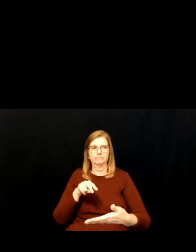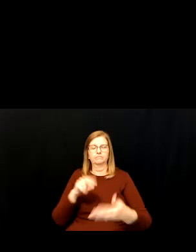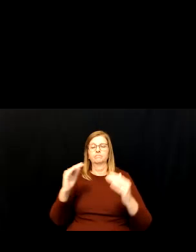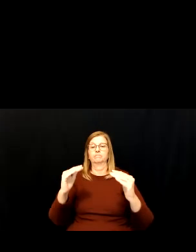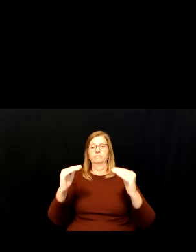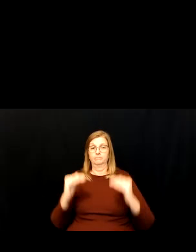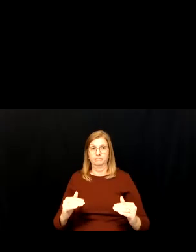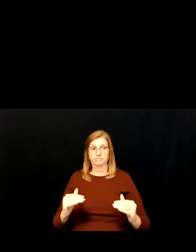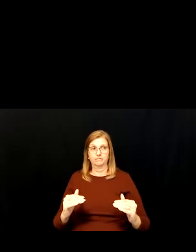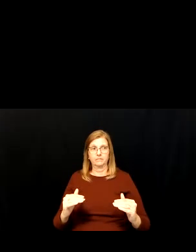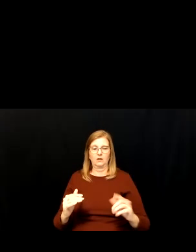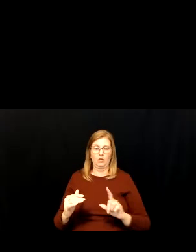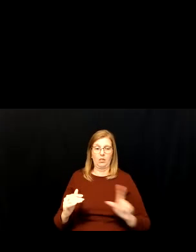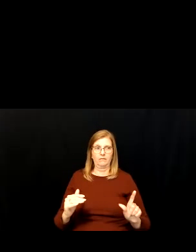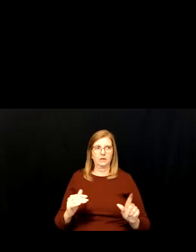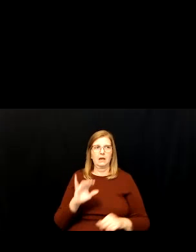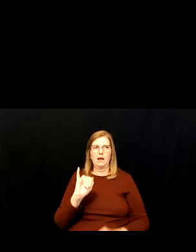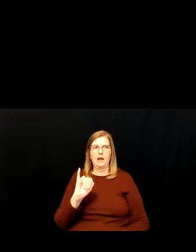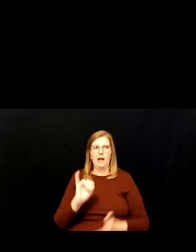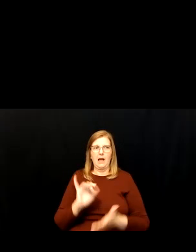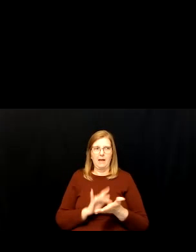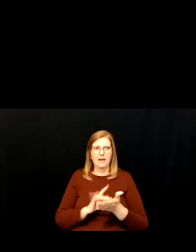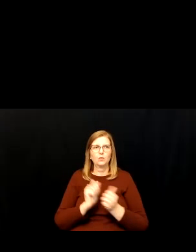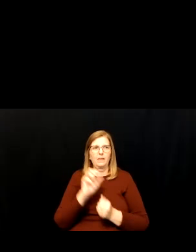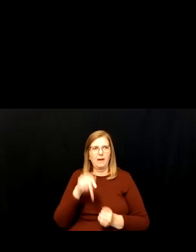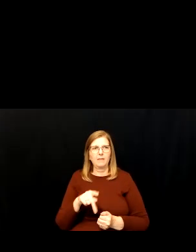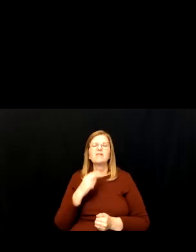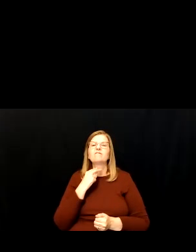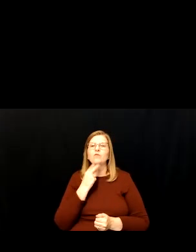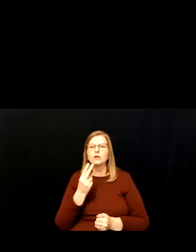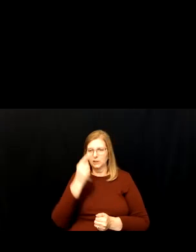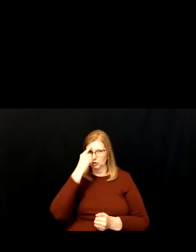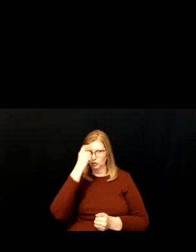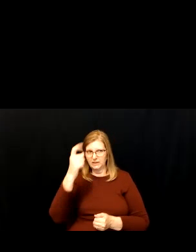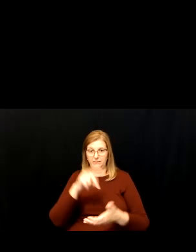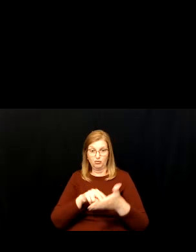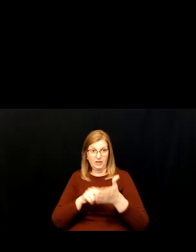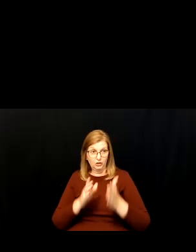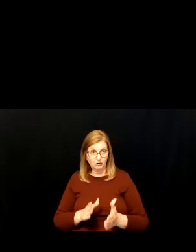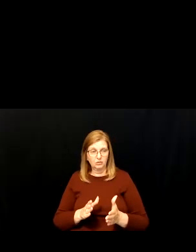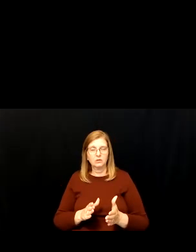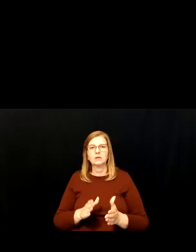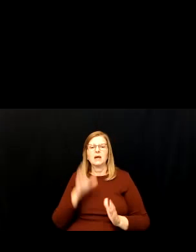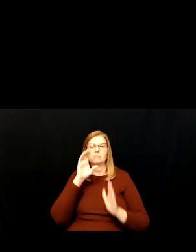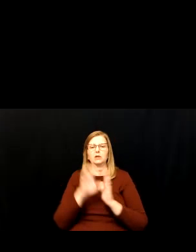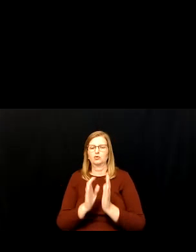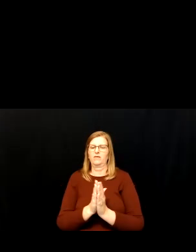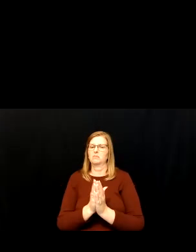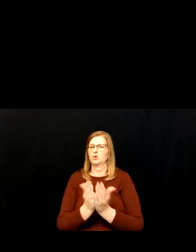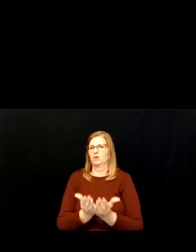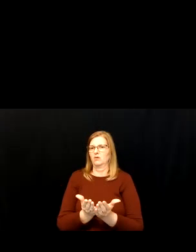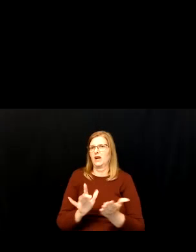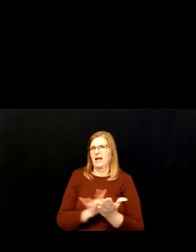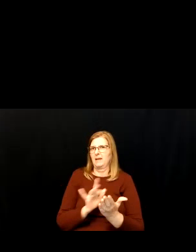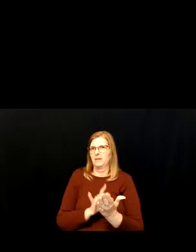row is an iPad with an app called the Voice Dream Reader. And it has a picture of an open book, and you